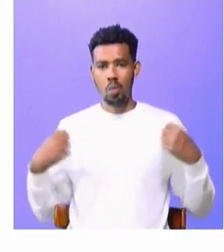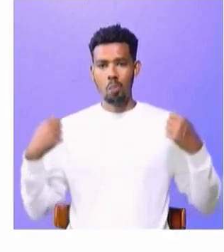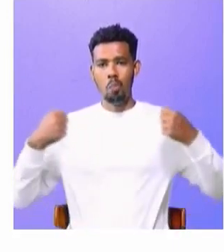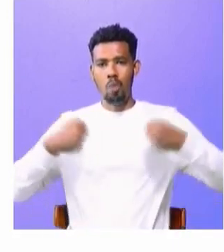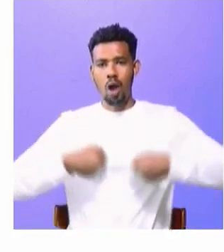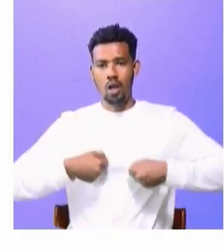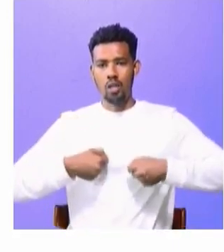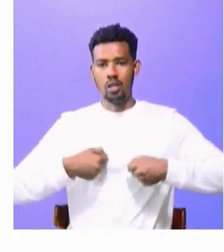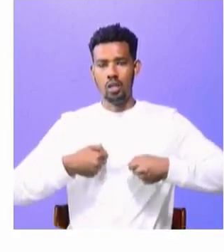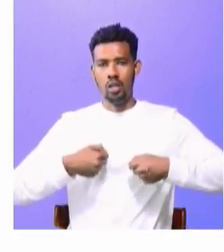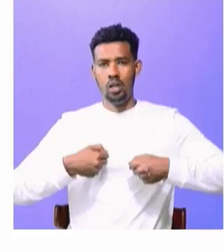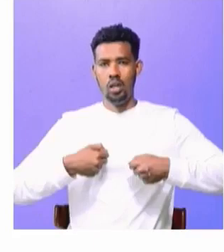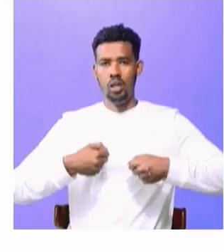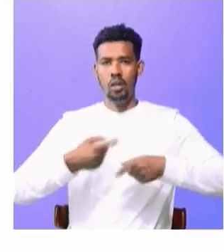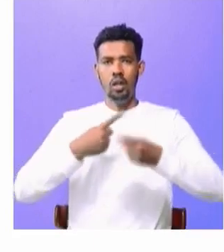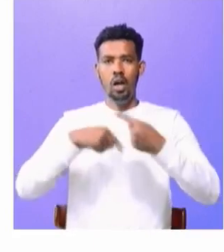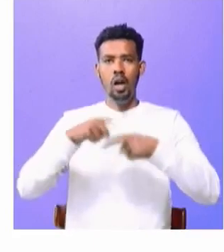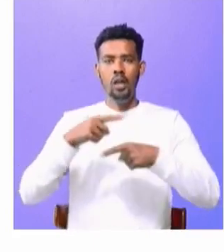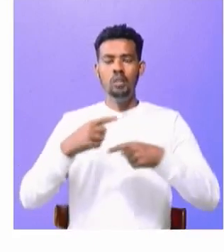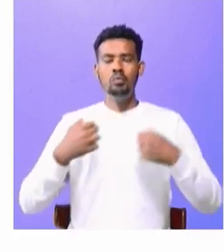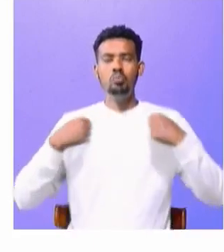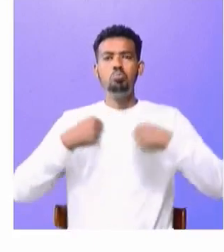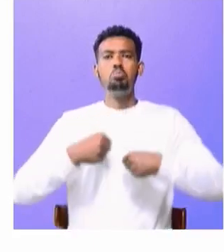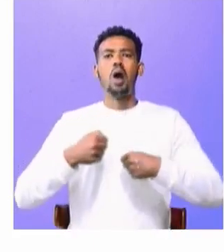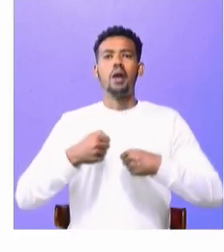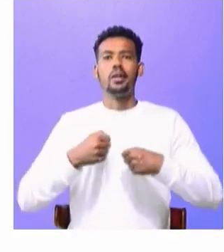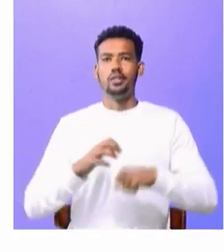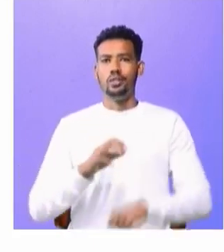and become bags.